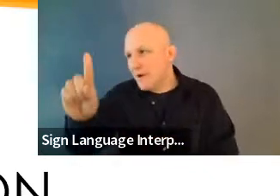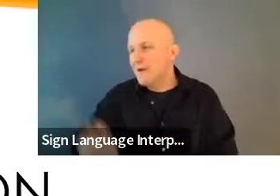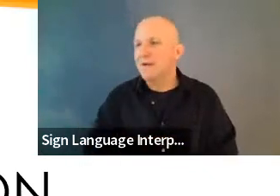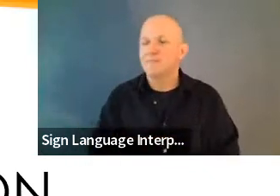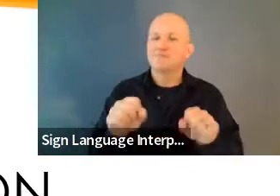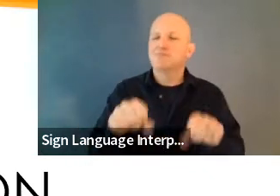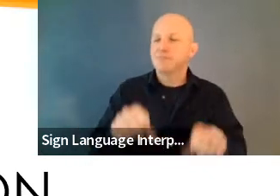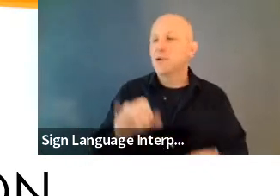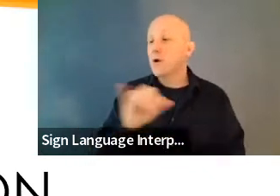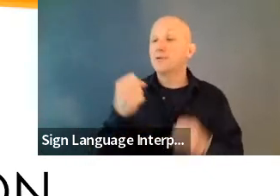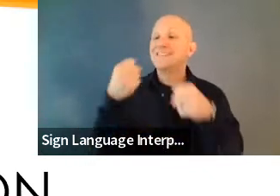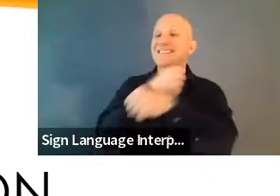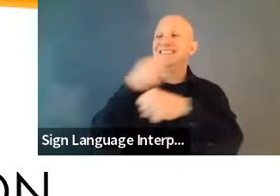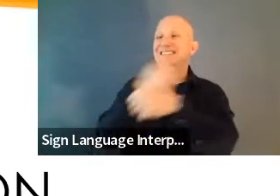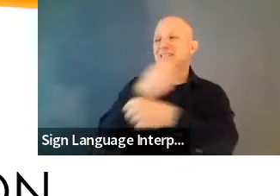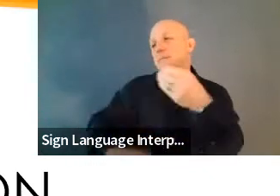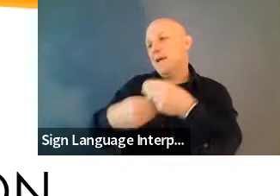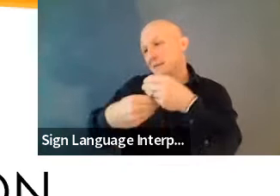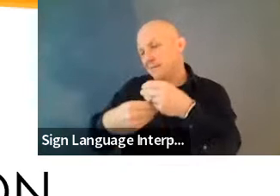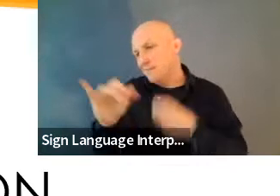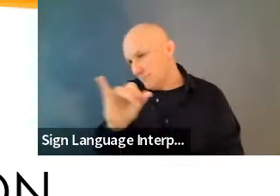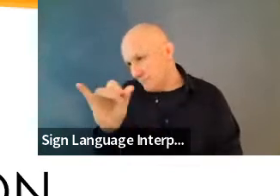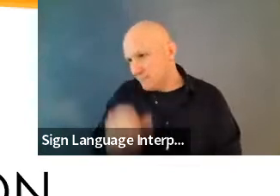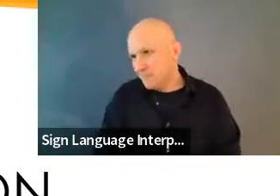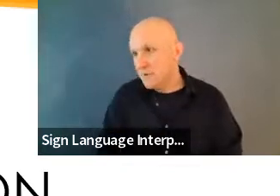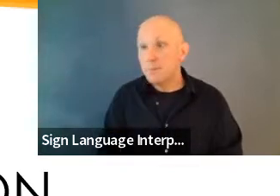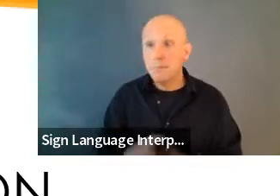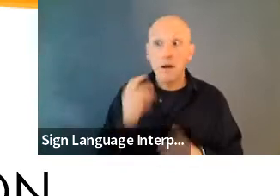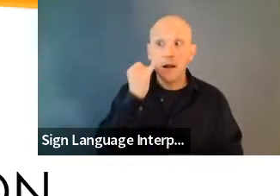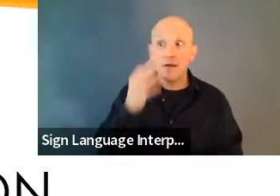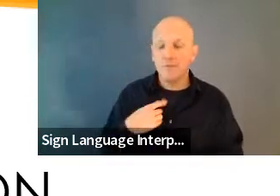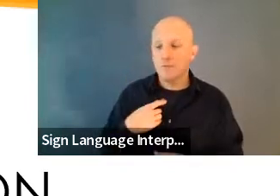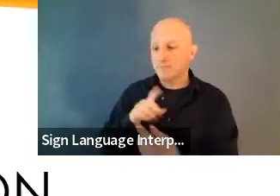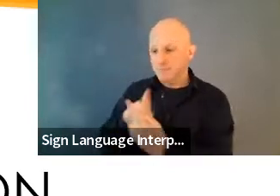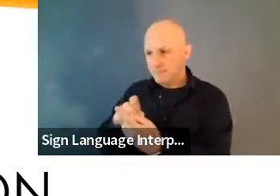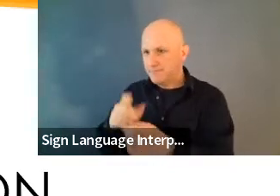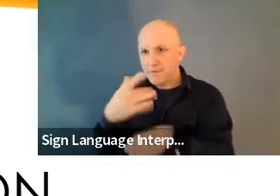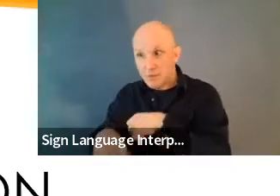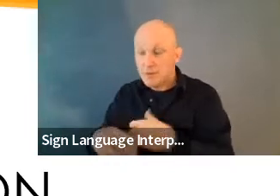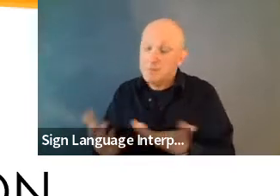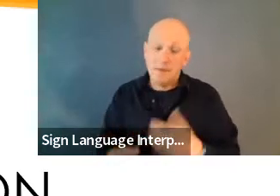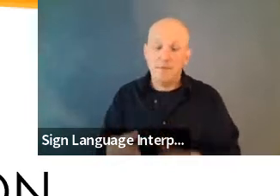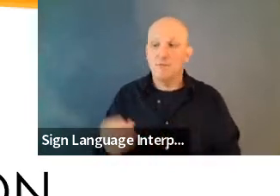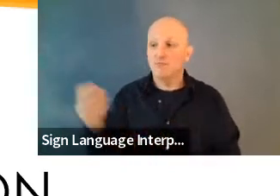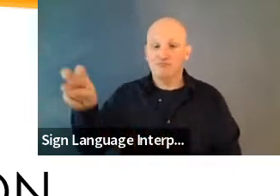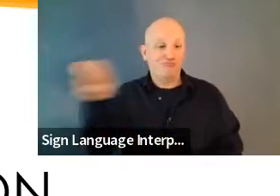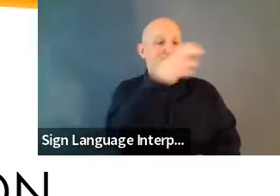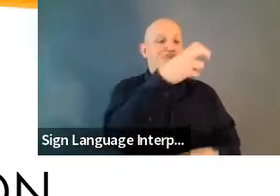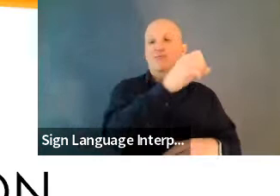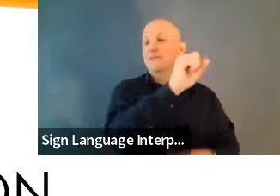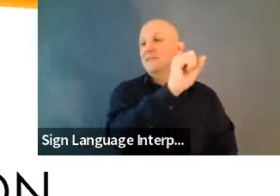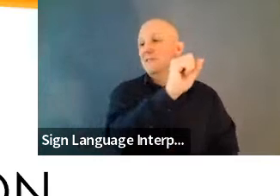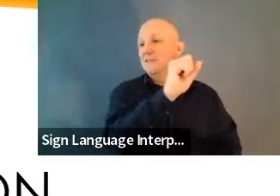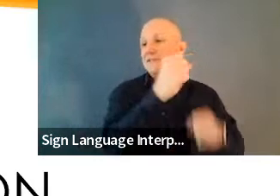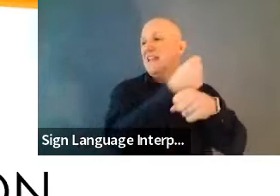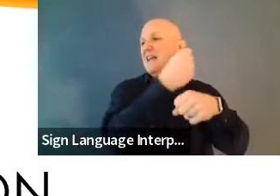add statistics. But sometimes, especially if we catch them early, they can just take stats if they're ready and fill both of those